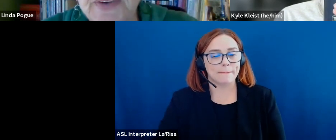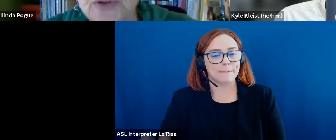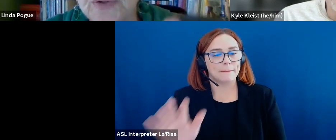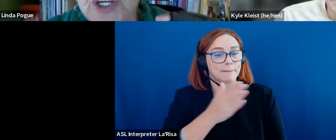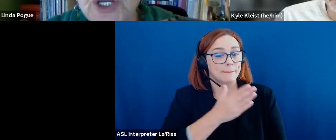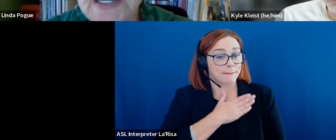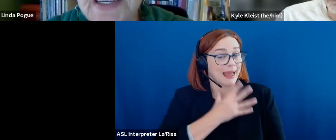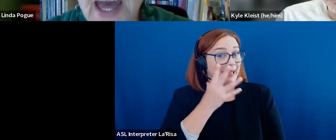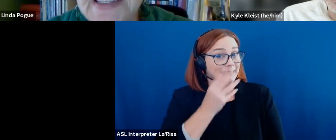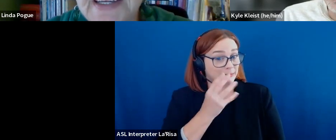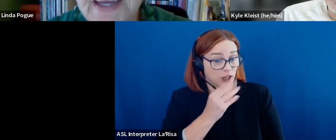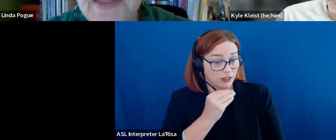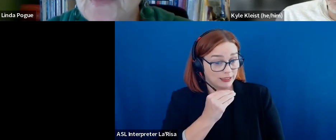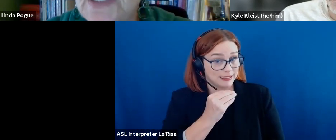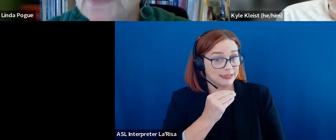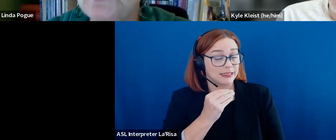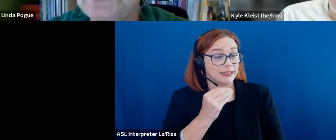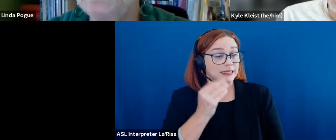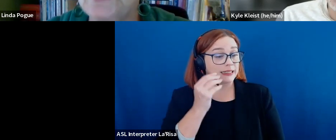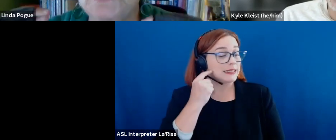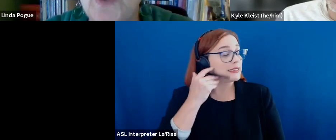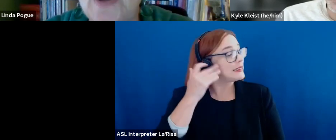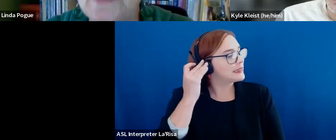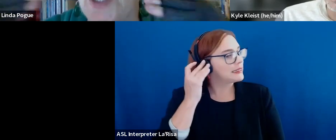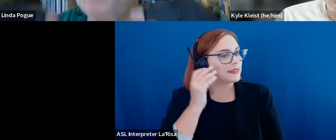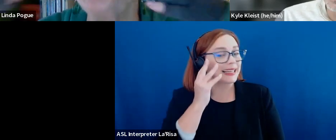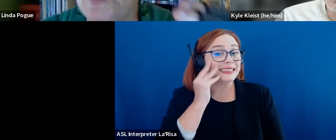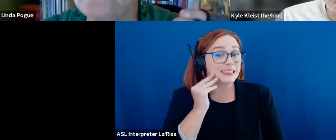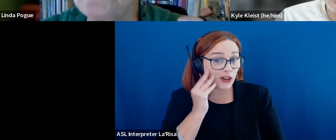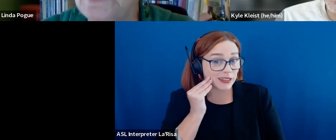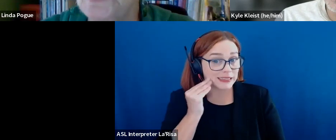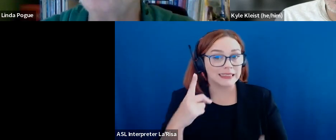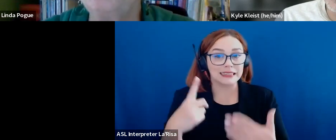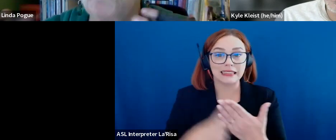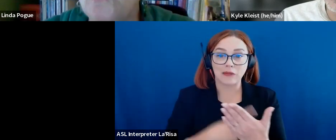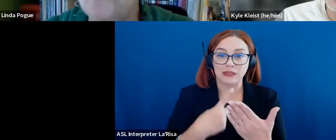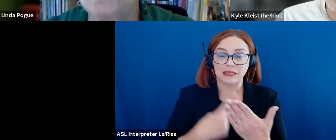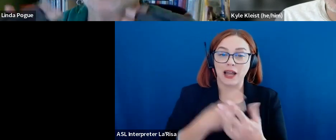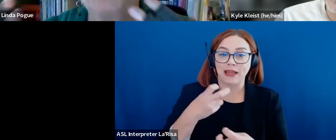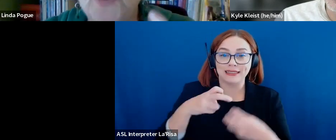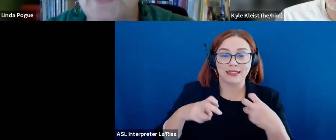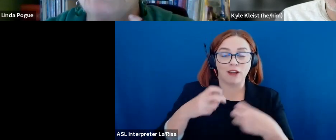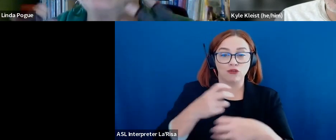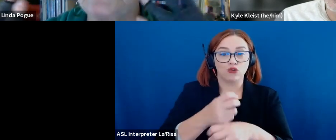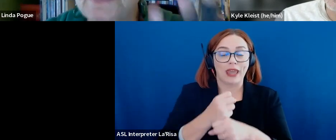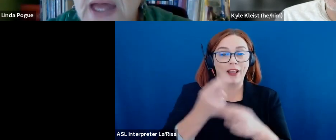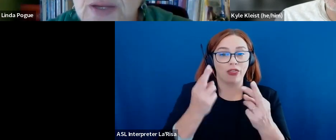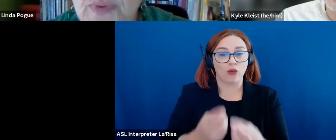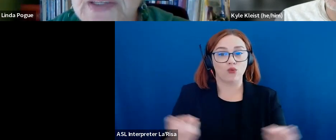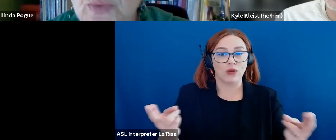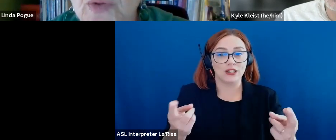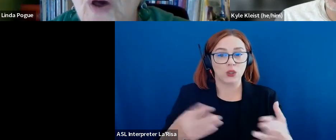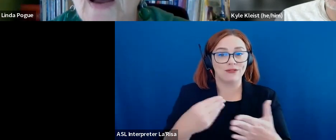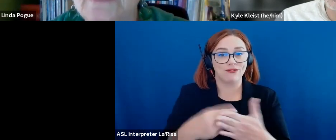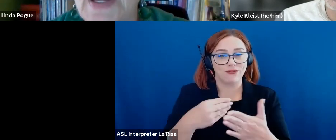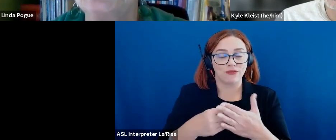sometimes difficult to get together the resources that are required up front for programs that can